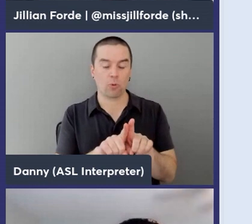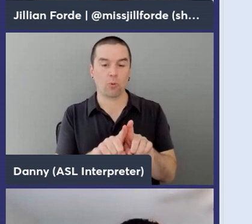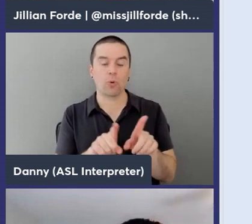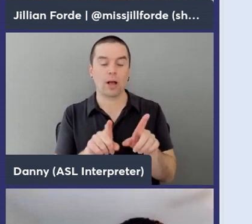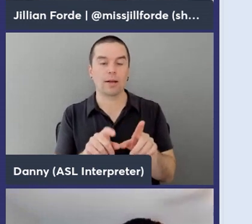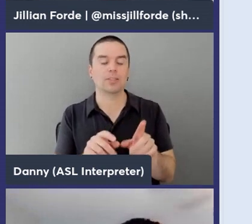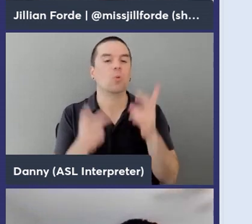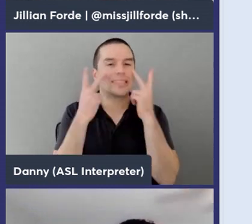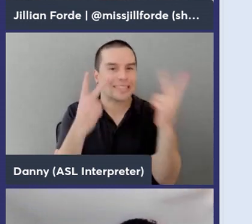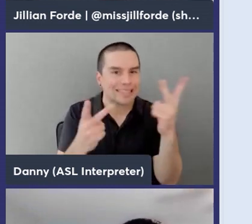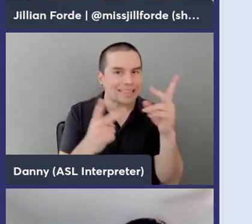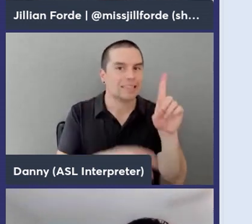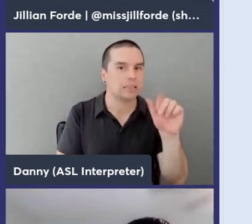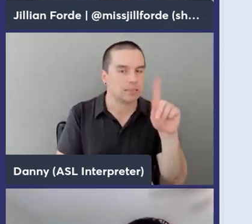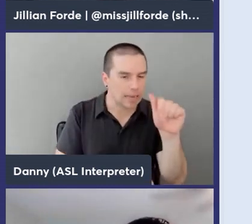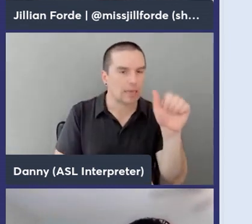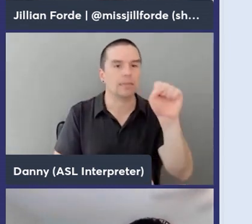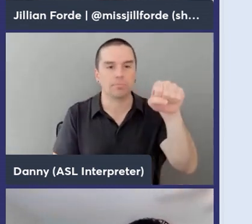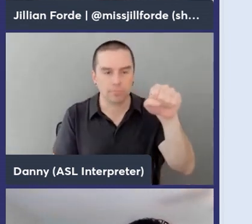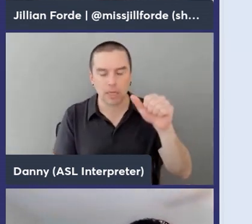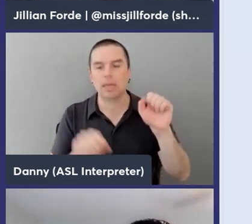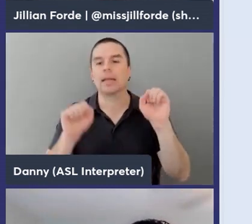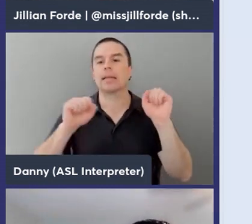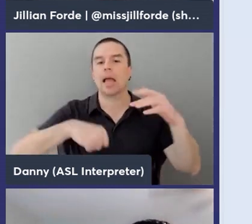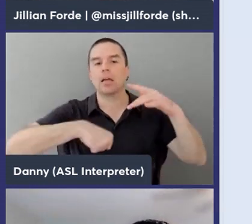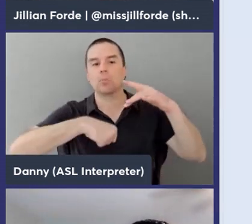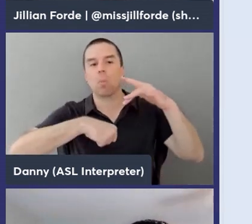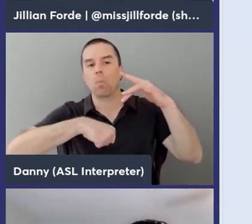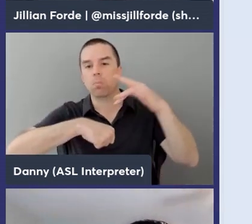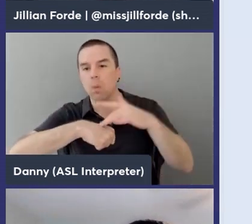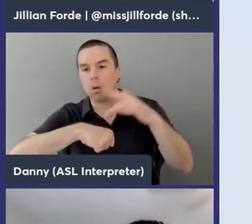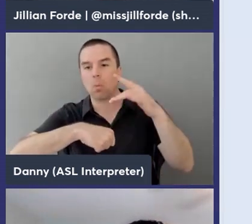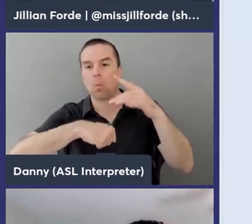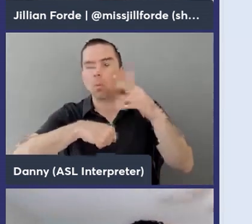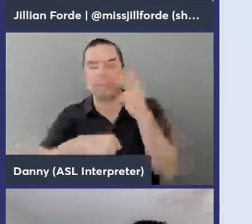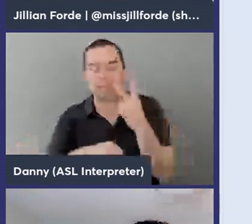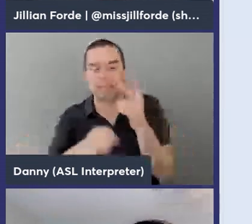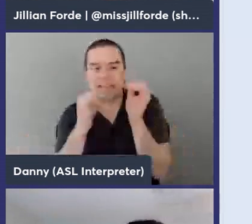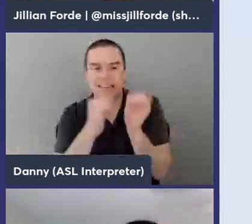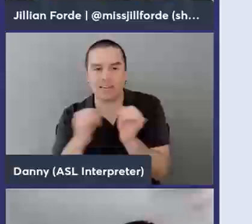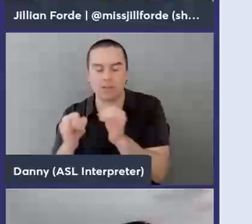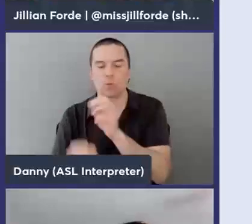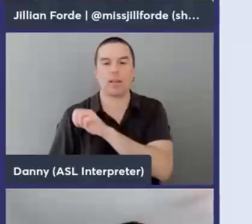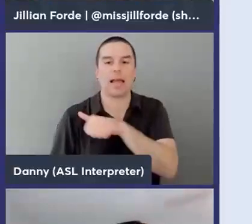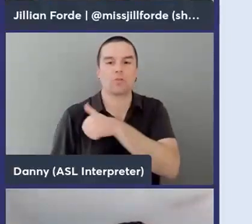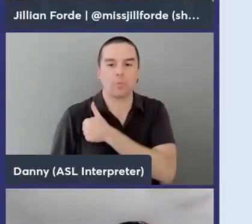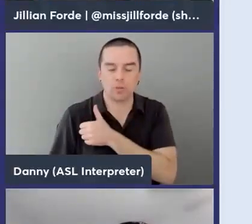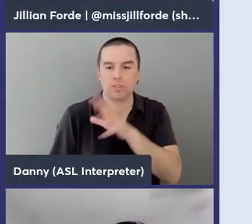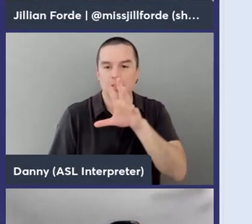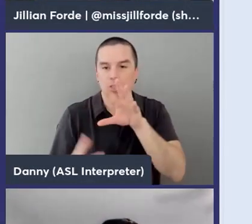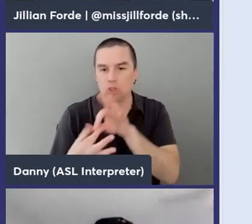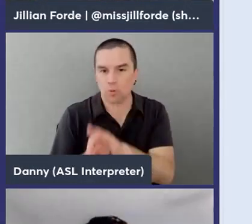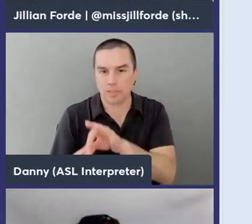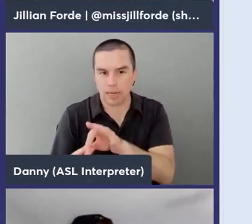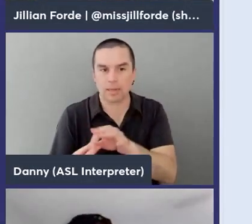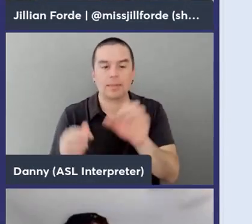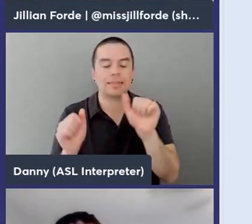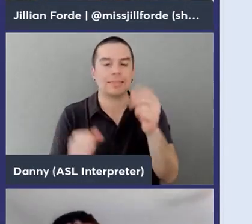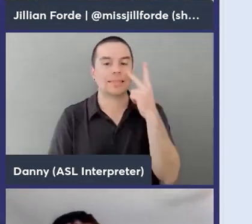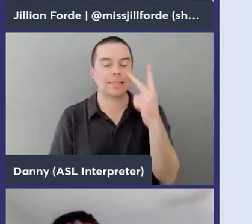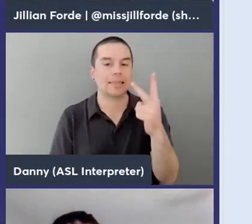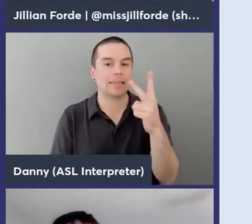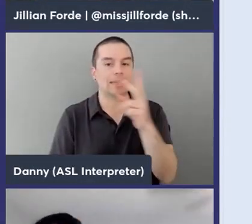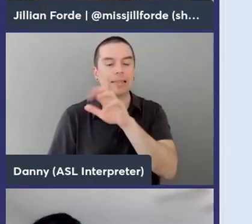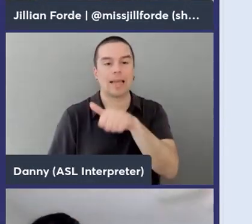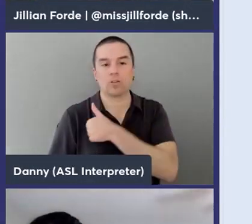data, we can also click on things, and you can basically look at the individual attributes associated with this. So you can look at the attribute associated